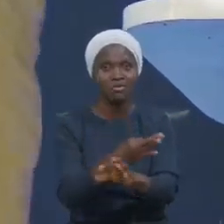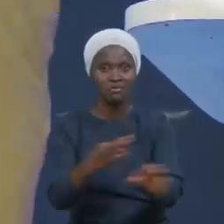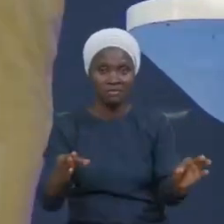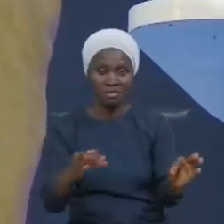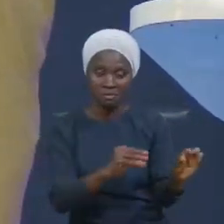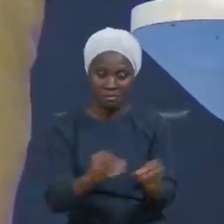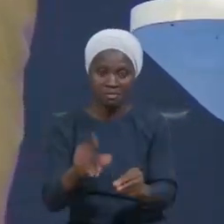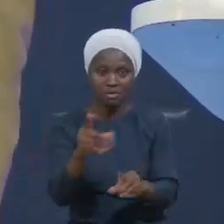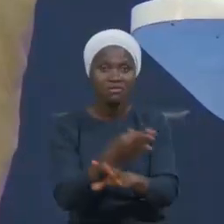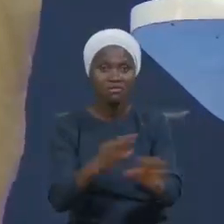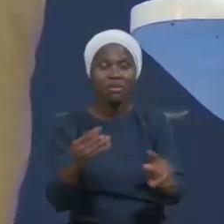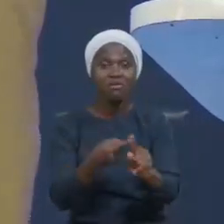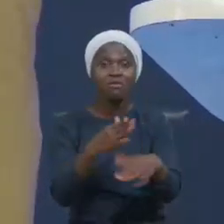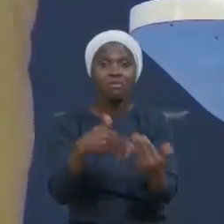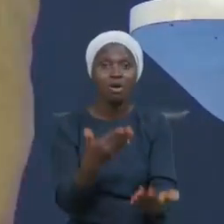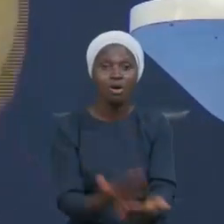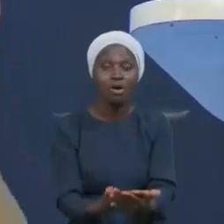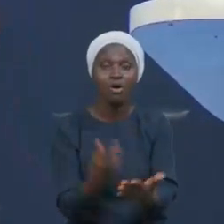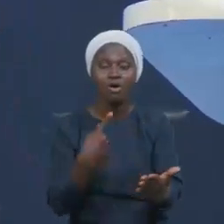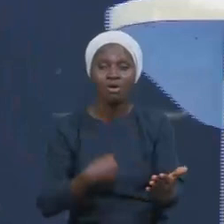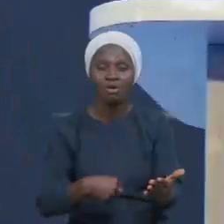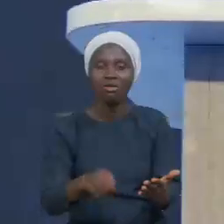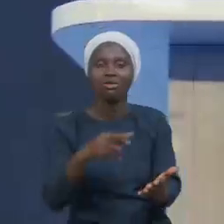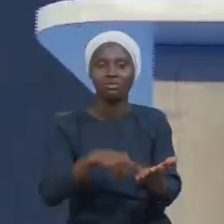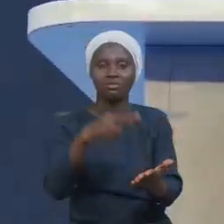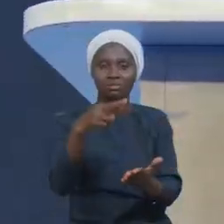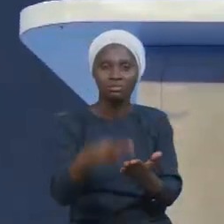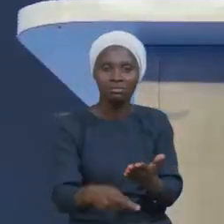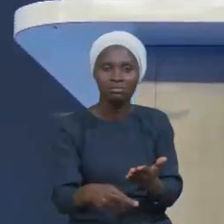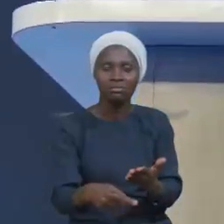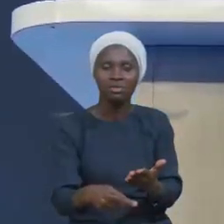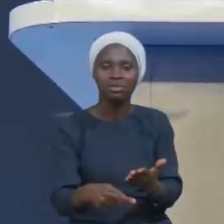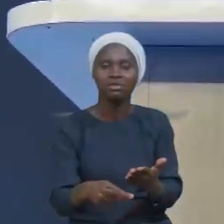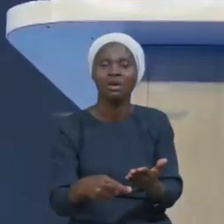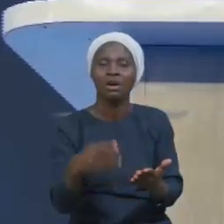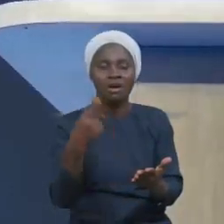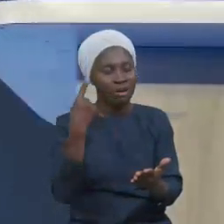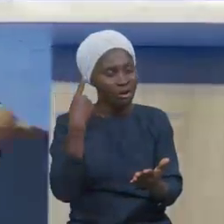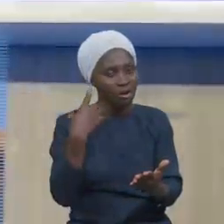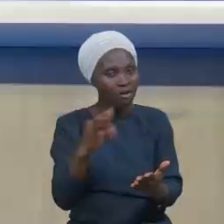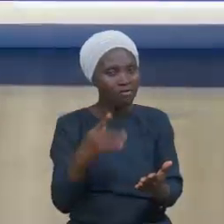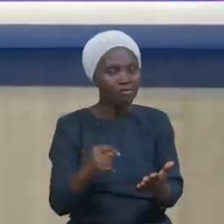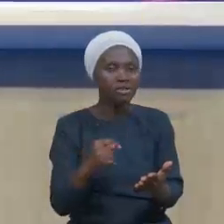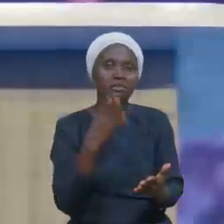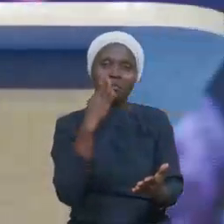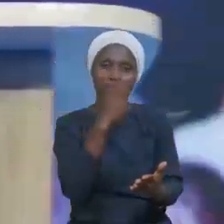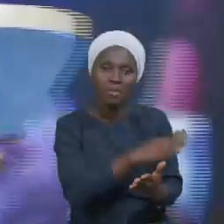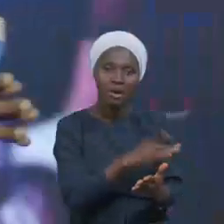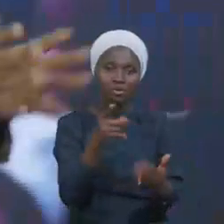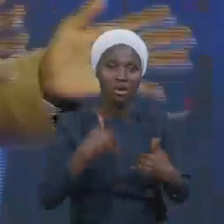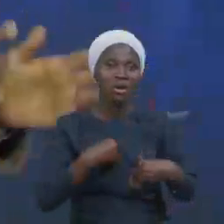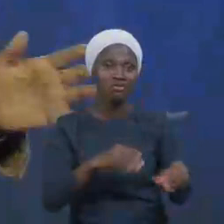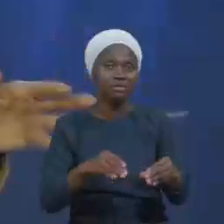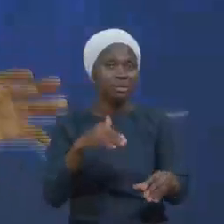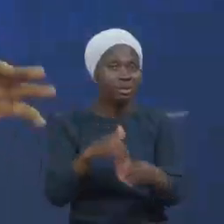Free from all the consequences of the evil things you had done in the past. Free from